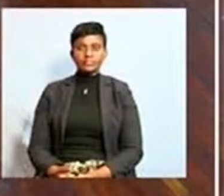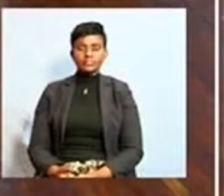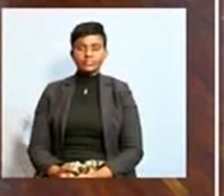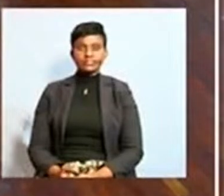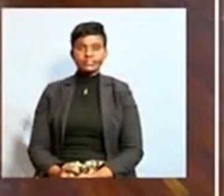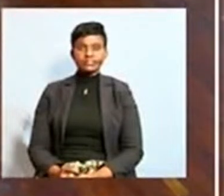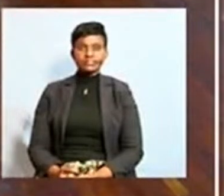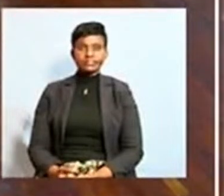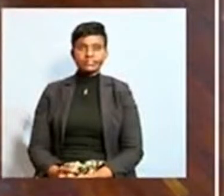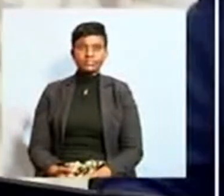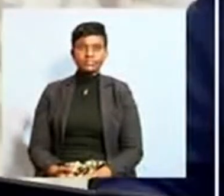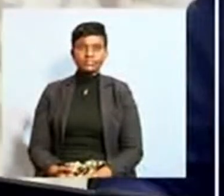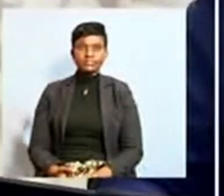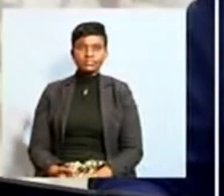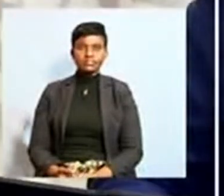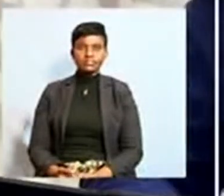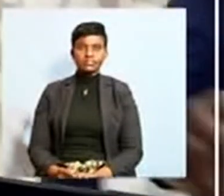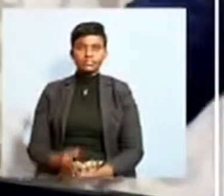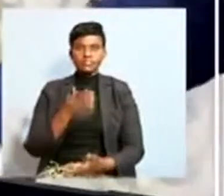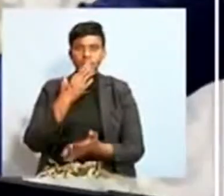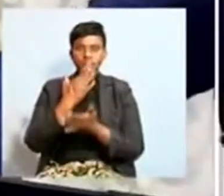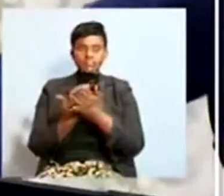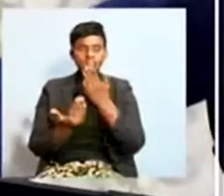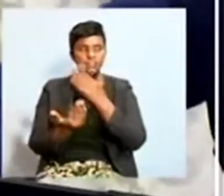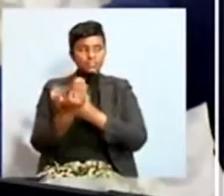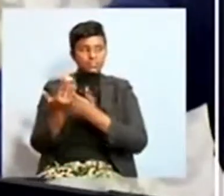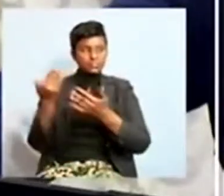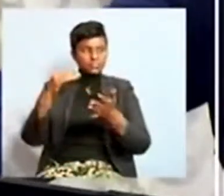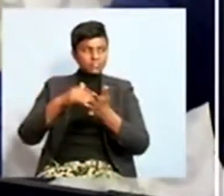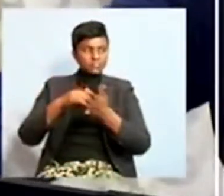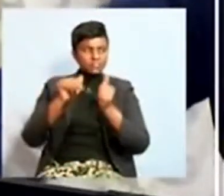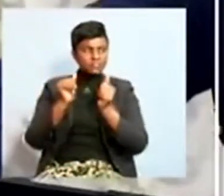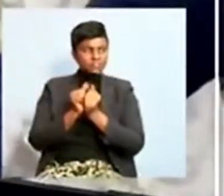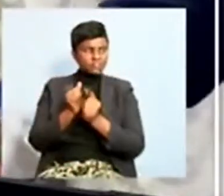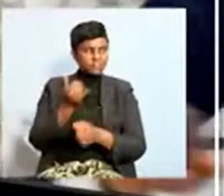So, good morning once again. So, in